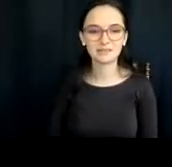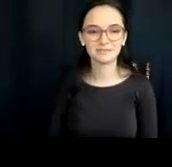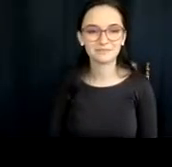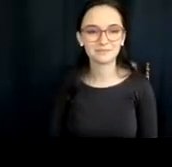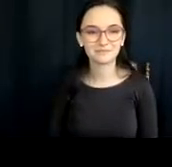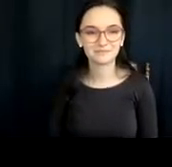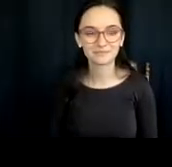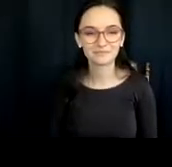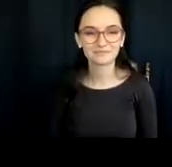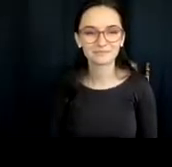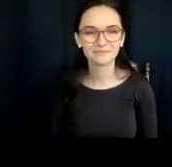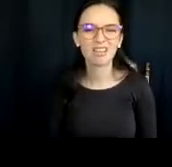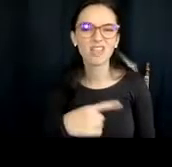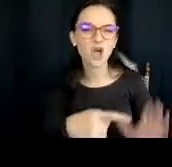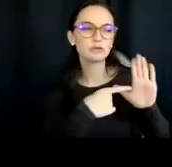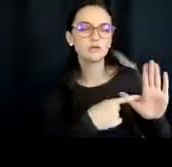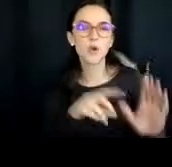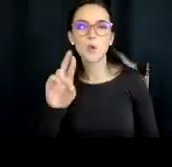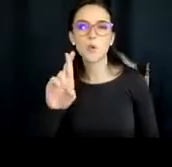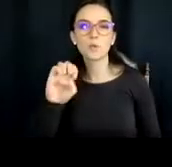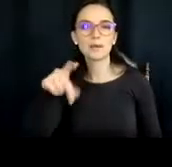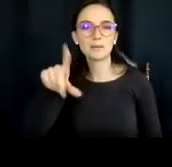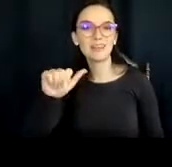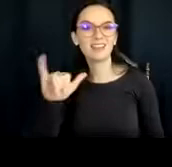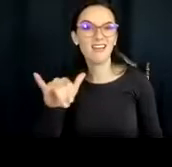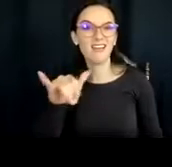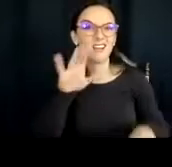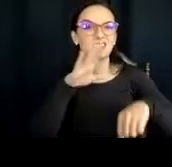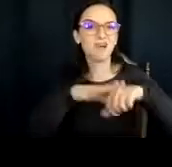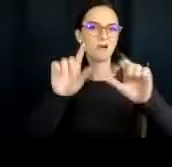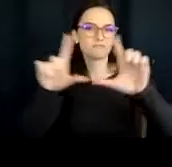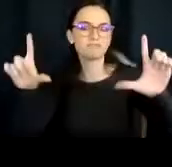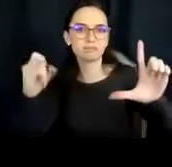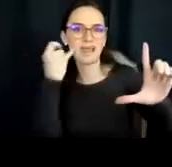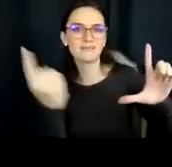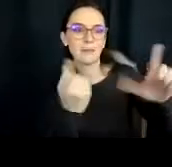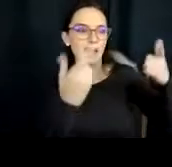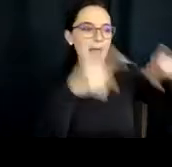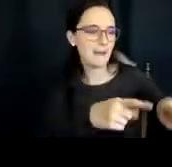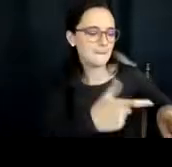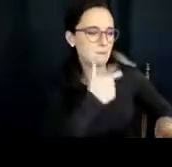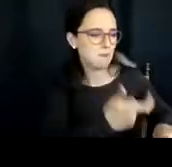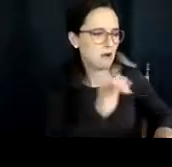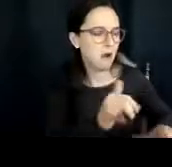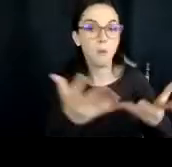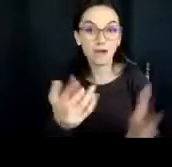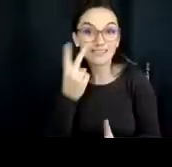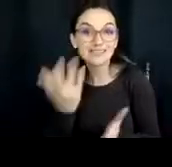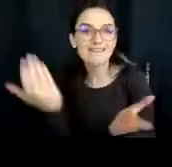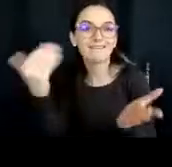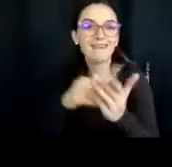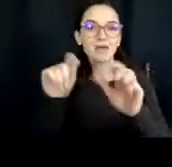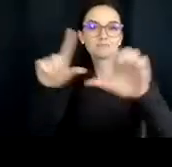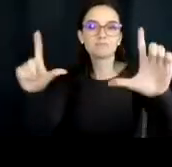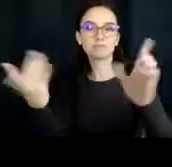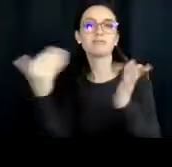too. So if you miss something on the field, you can probably watch the replay. That's amazing. It is huge.